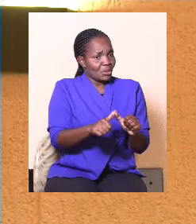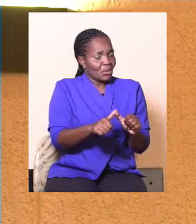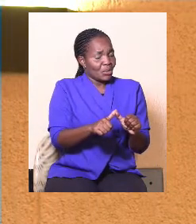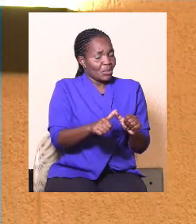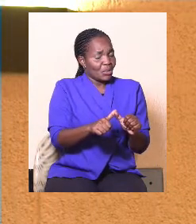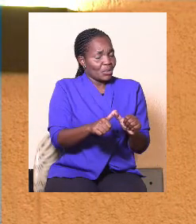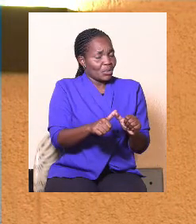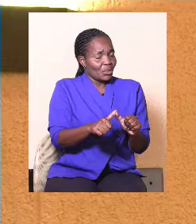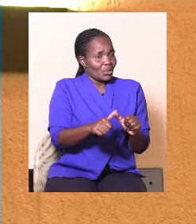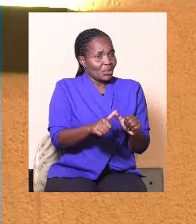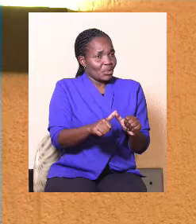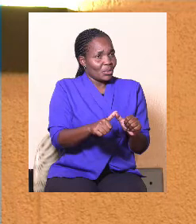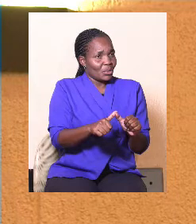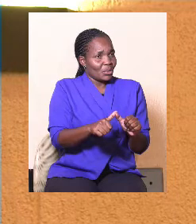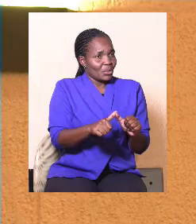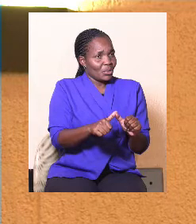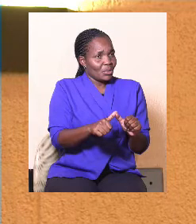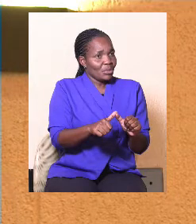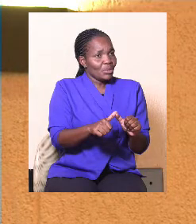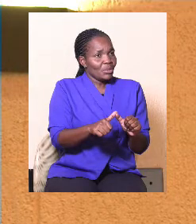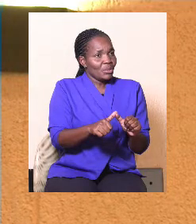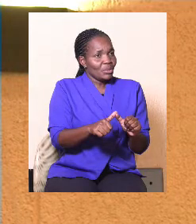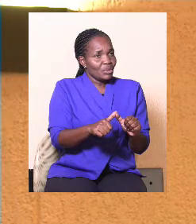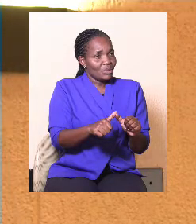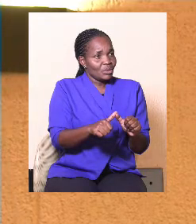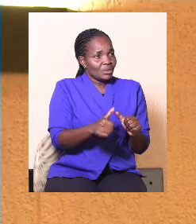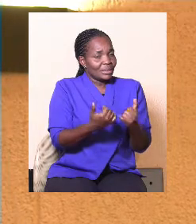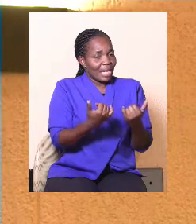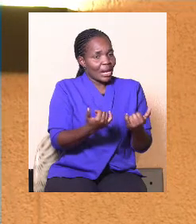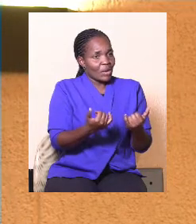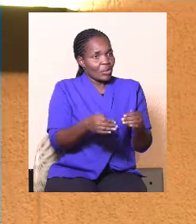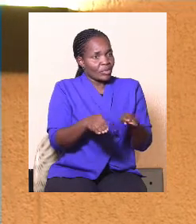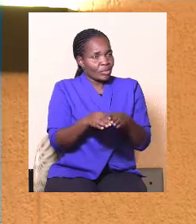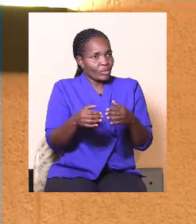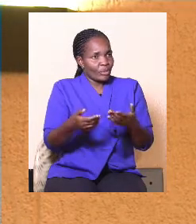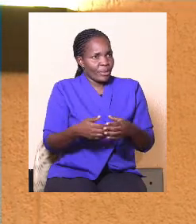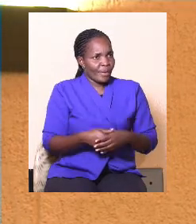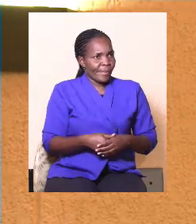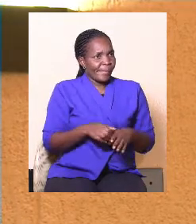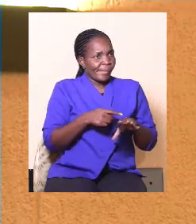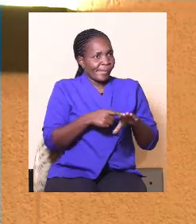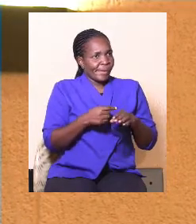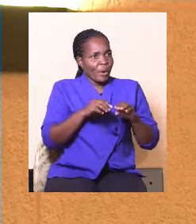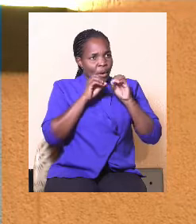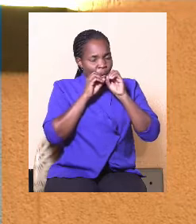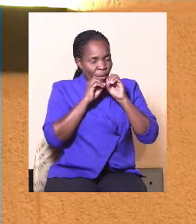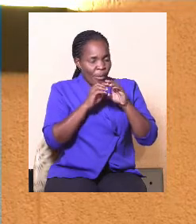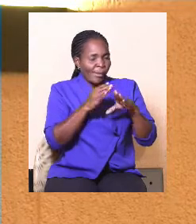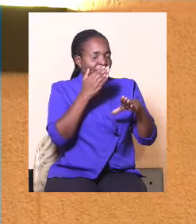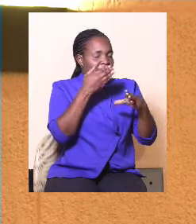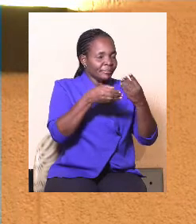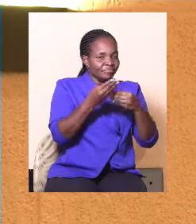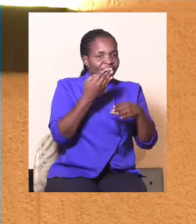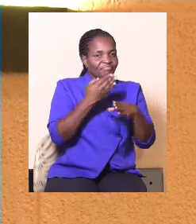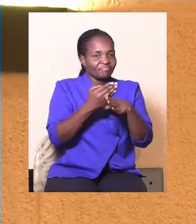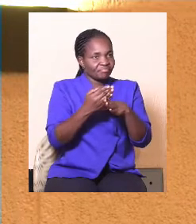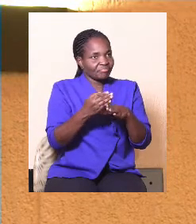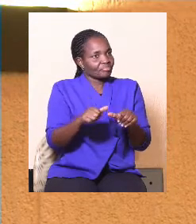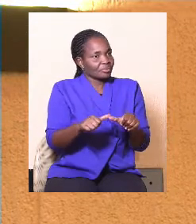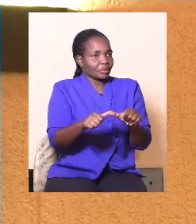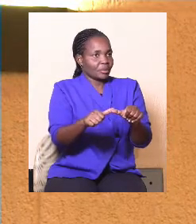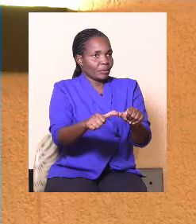for example, what Russia has done. Just yesterday, they announced that they will continue with economic activity because they cannot